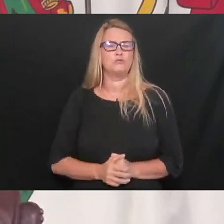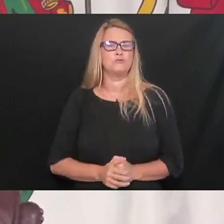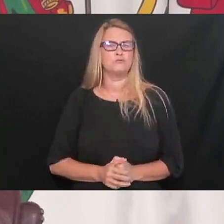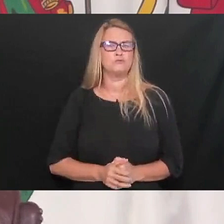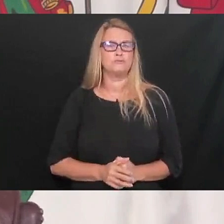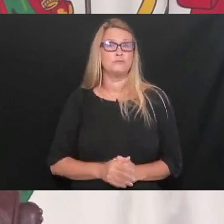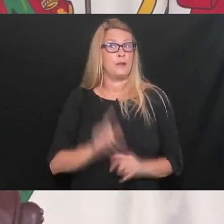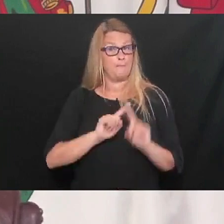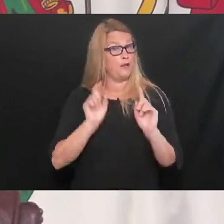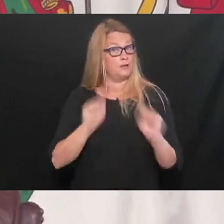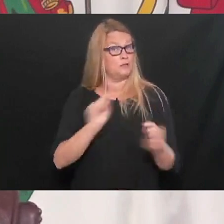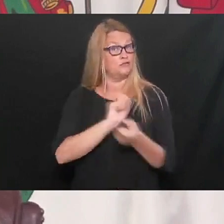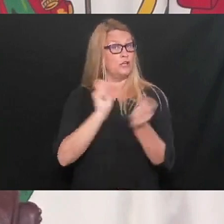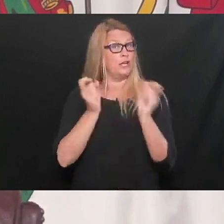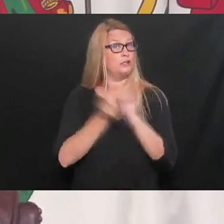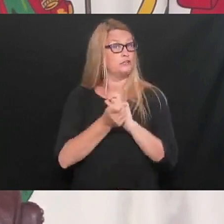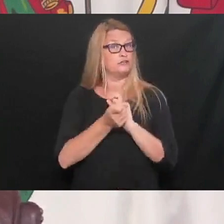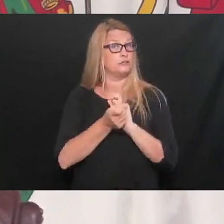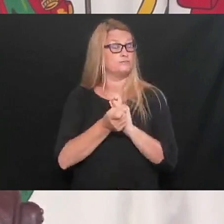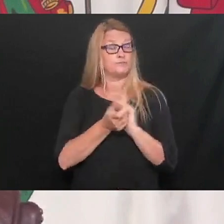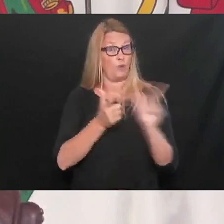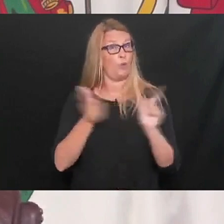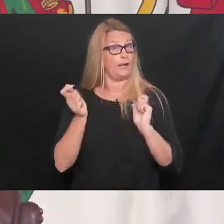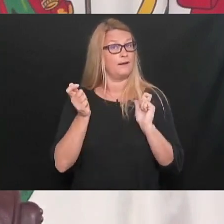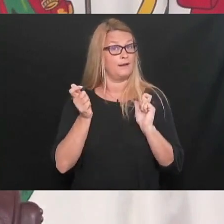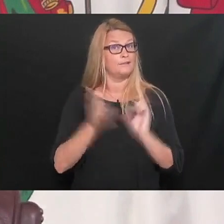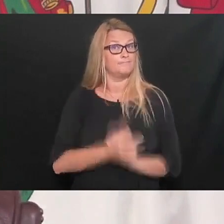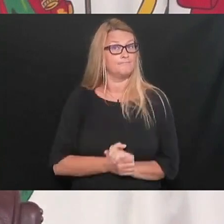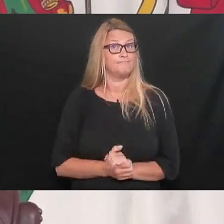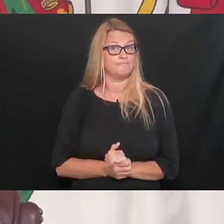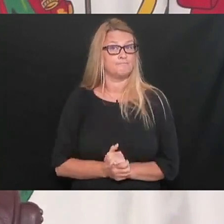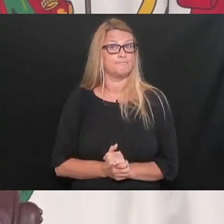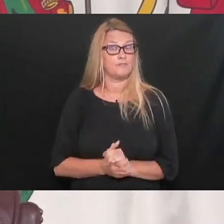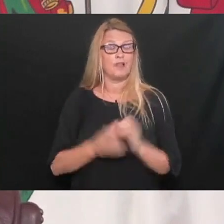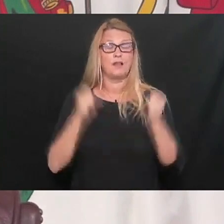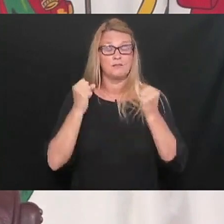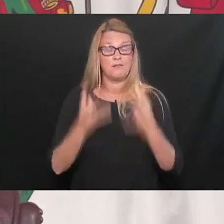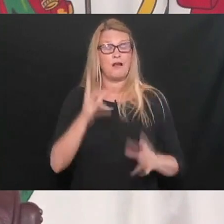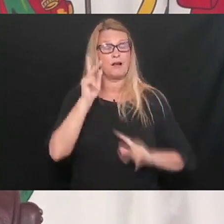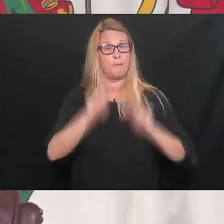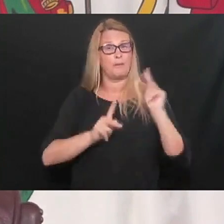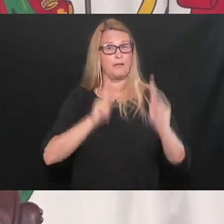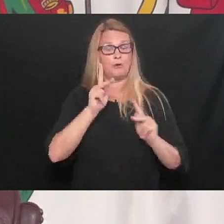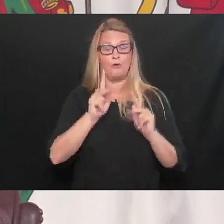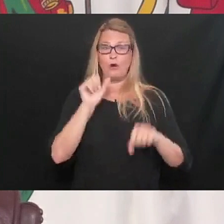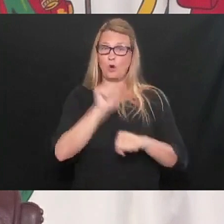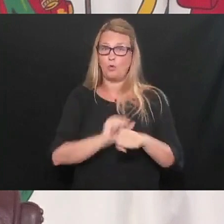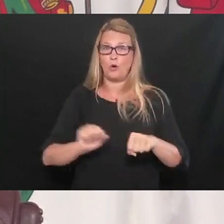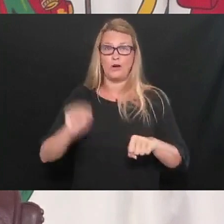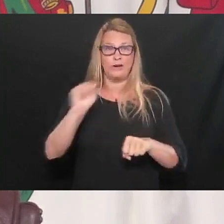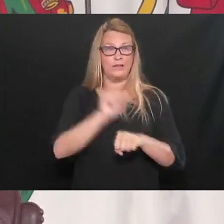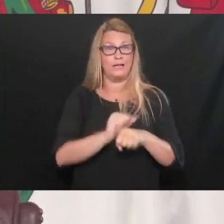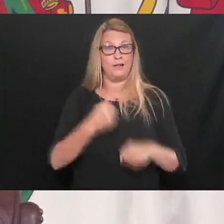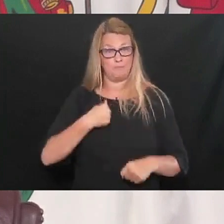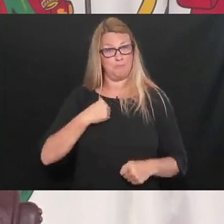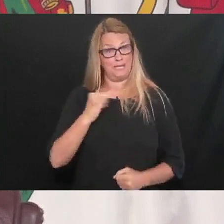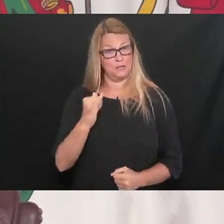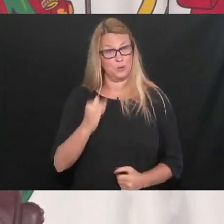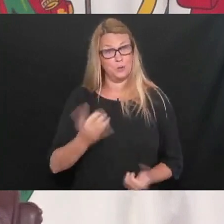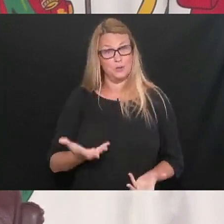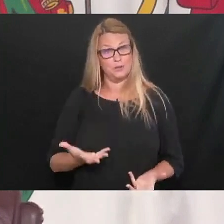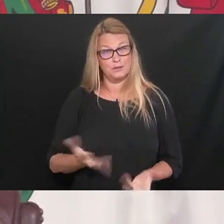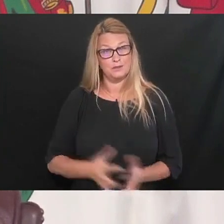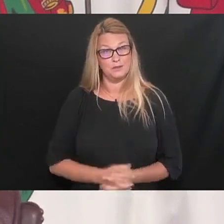this can change very, very quickly. And lots of folks, are out there working it nonstop, me included.